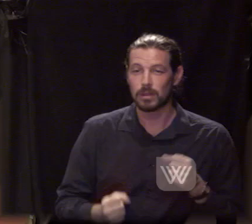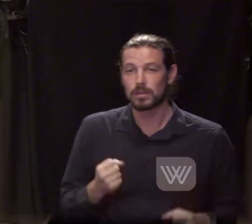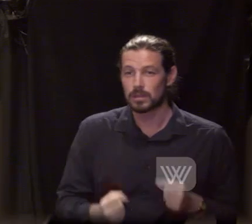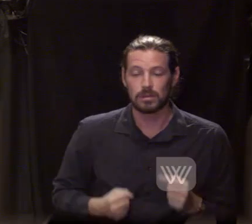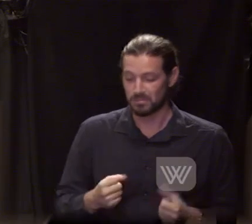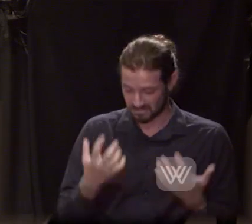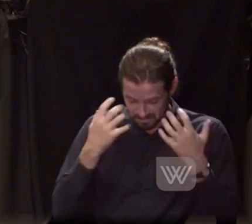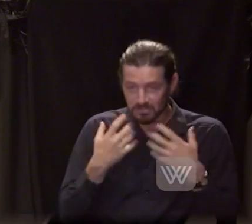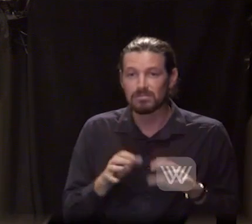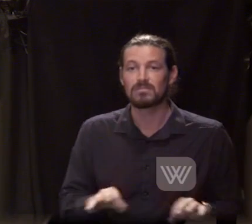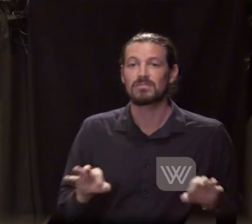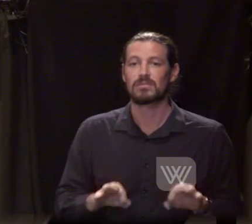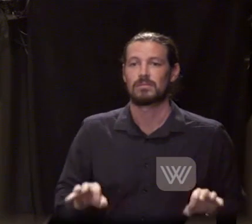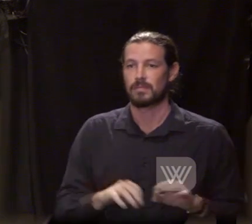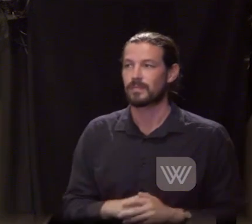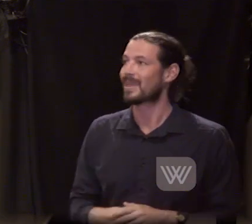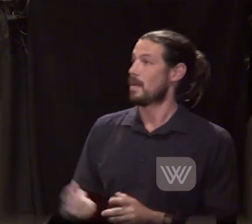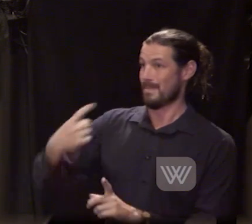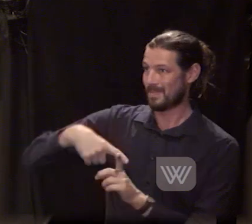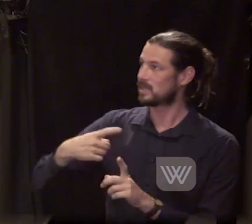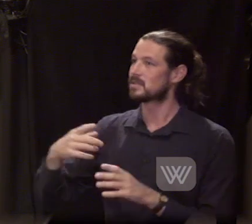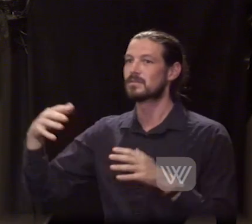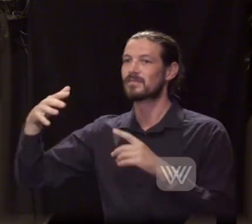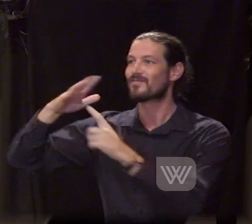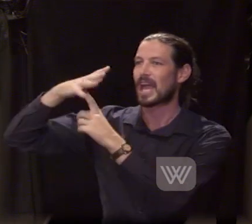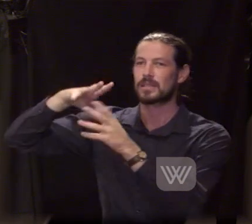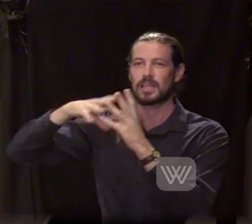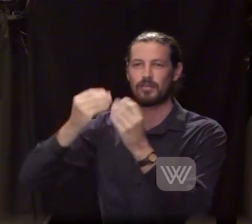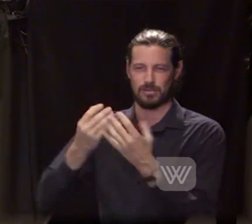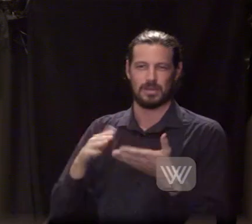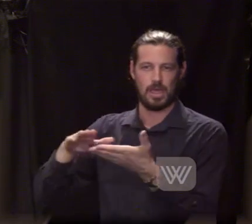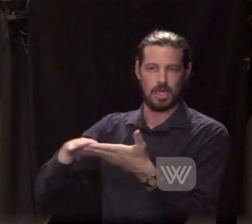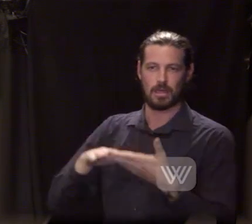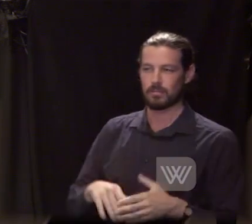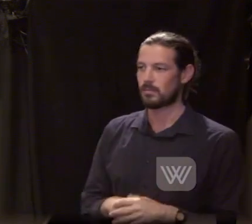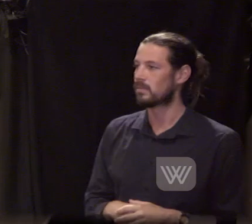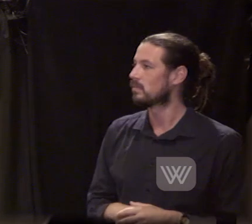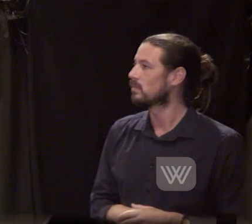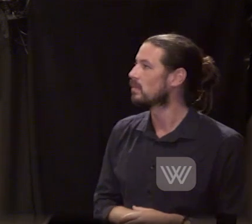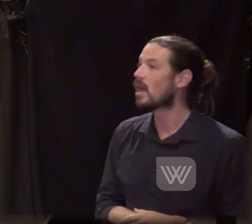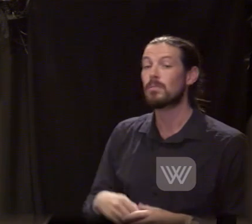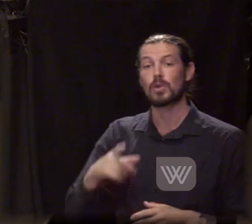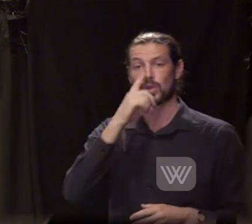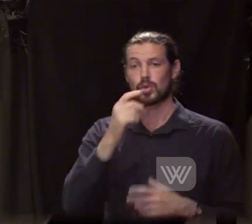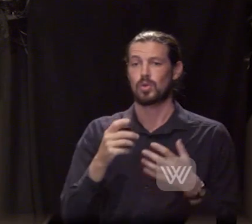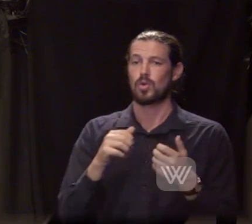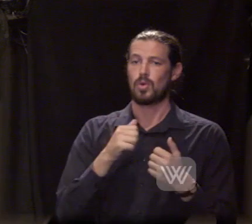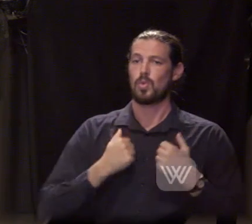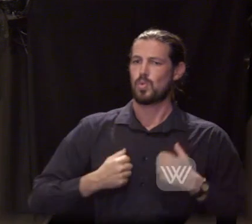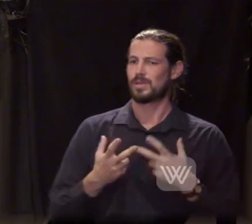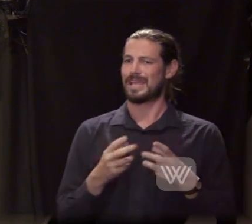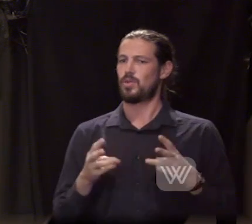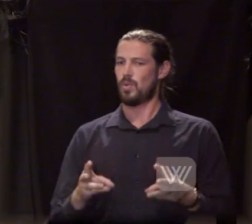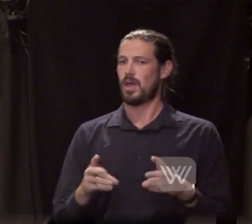with the humidity or the lack of humidity that really helped that out. But you could take, a sponge bath, or I